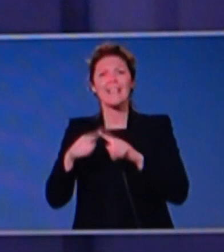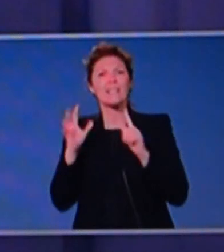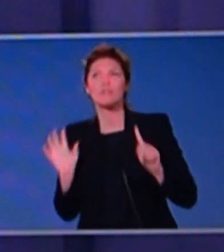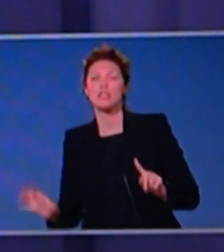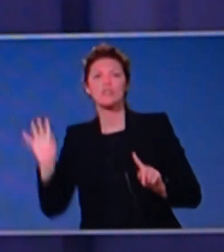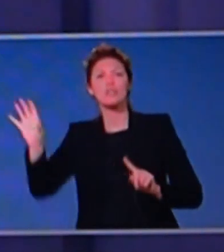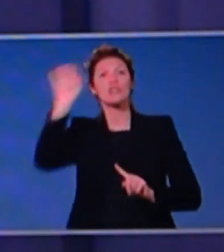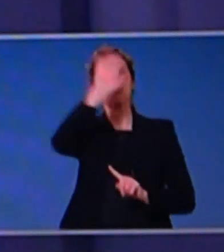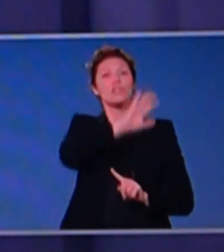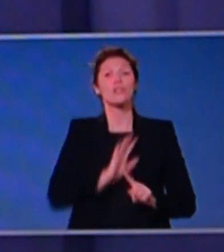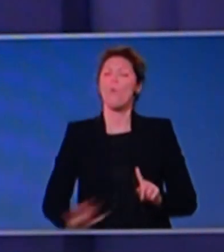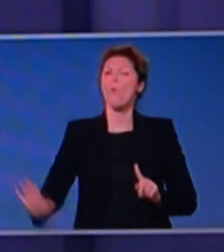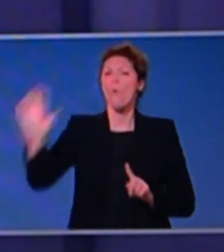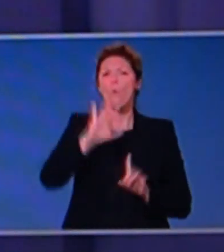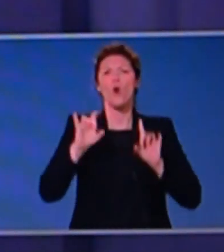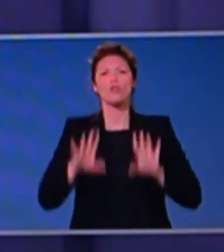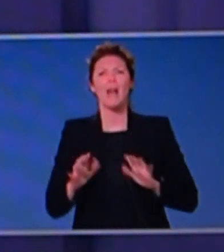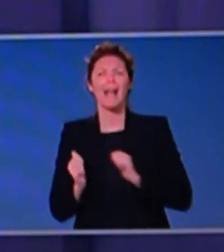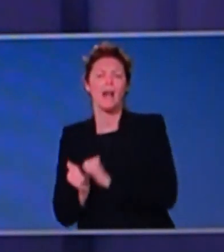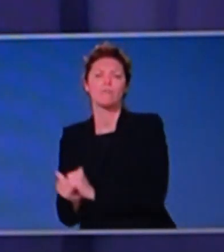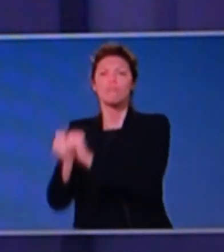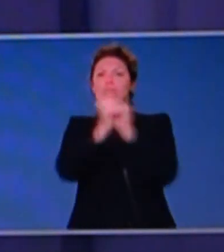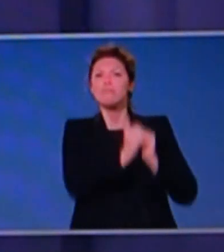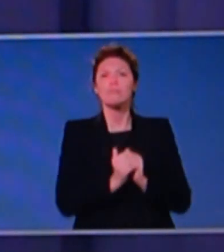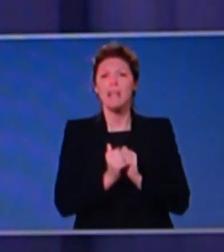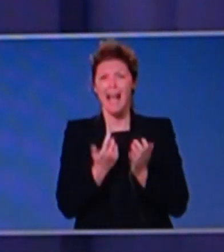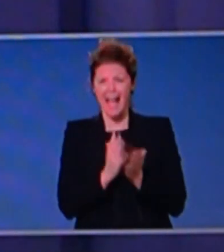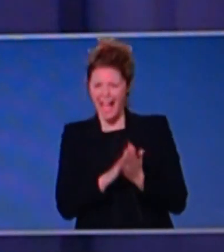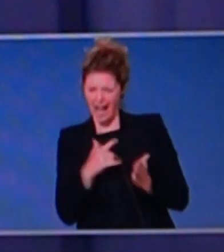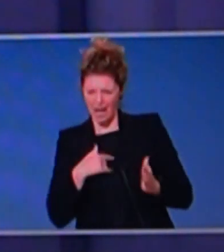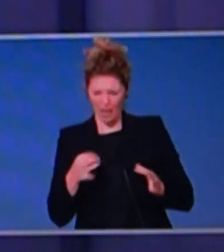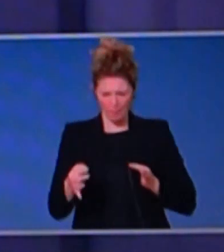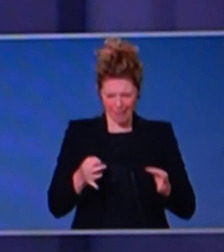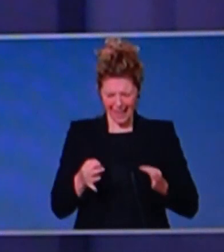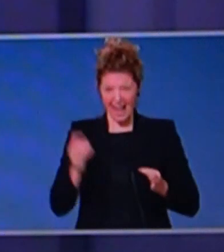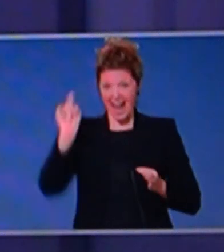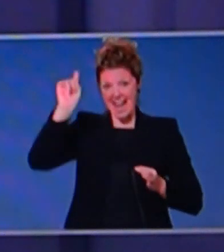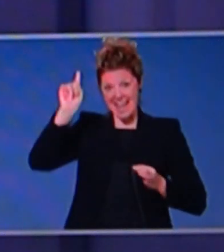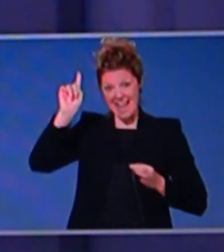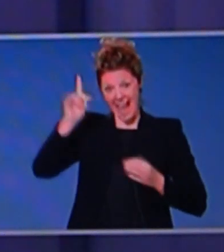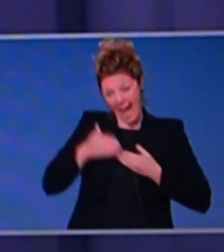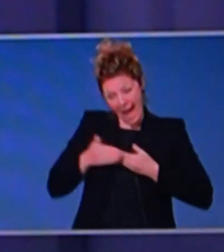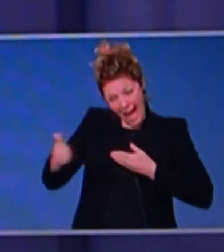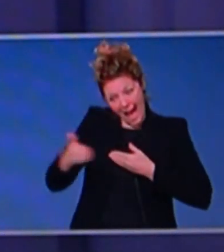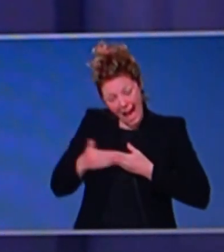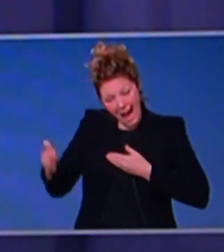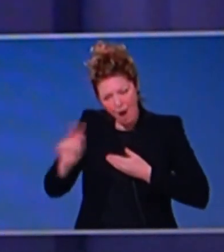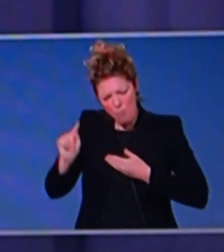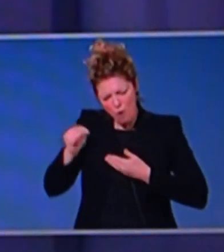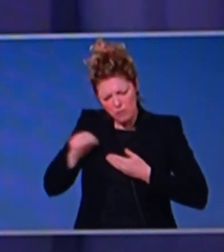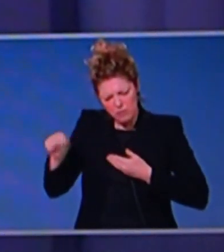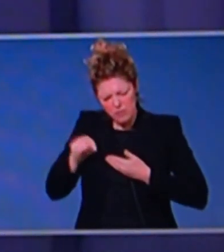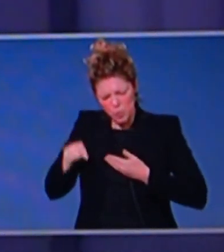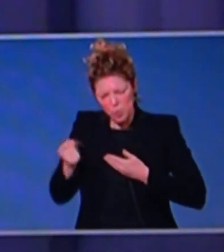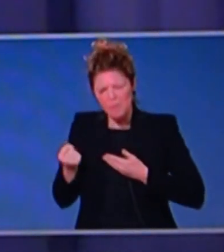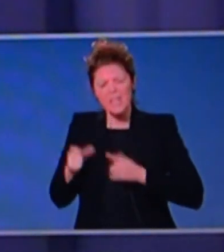mental health response plan, which will look at what are we doing in the current scenario, what are the current specific issues, challenges and